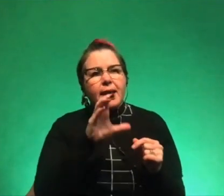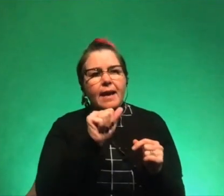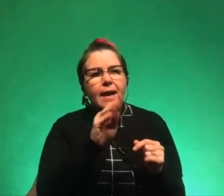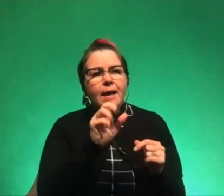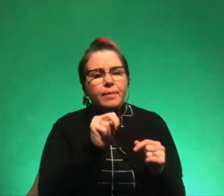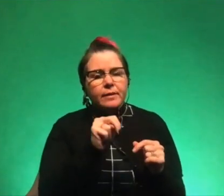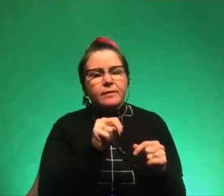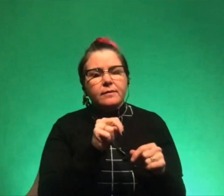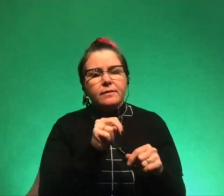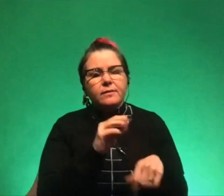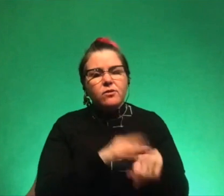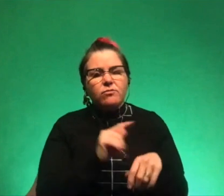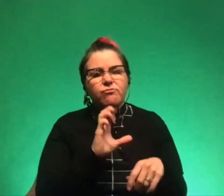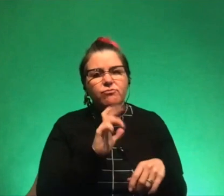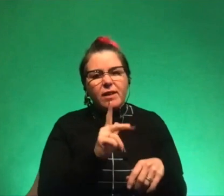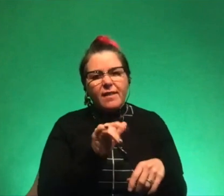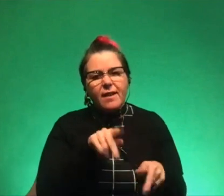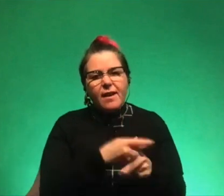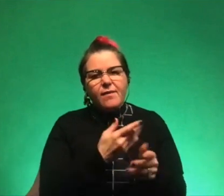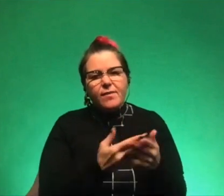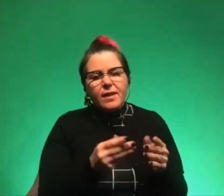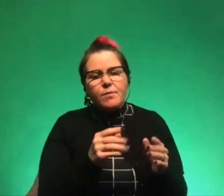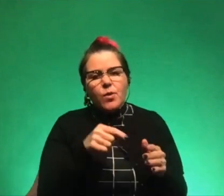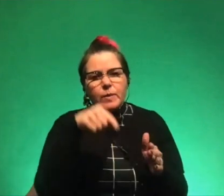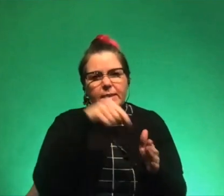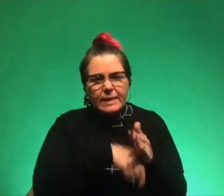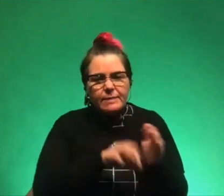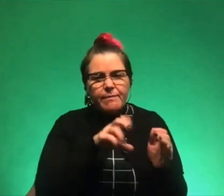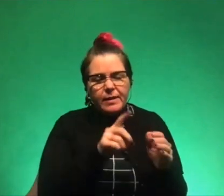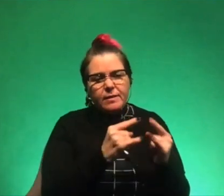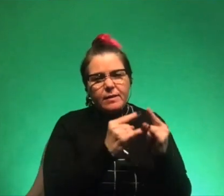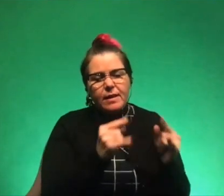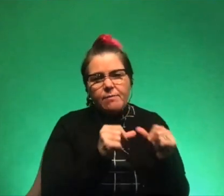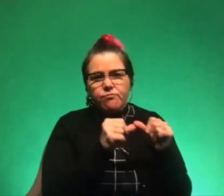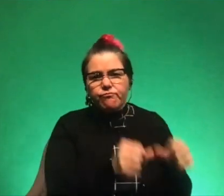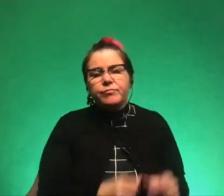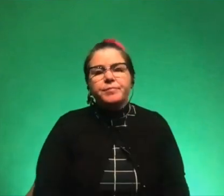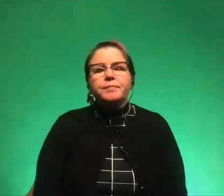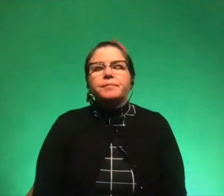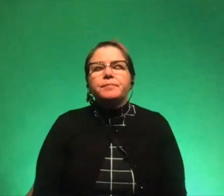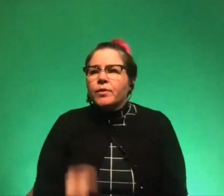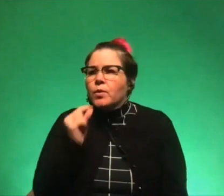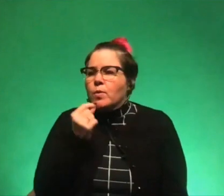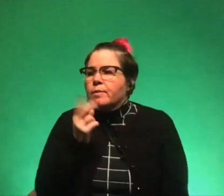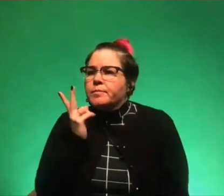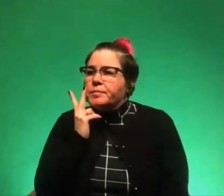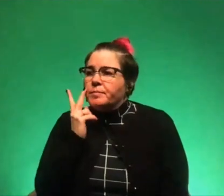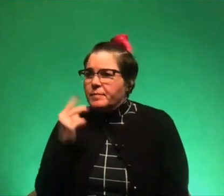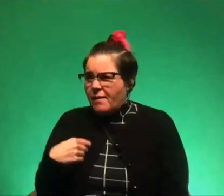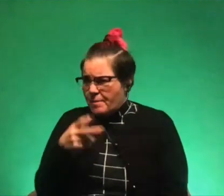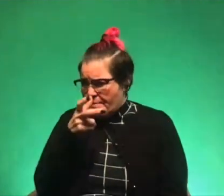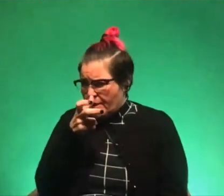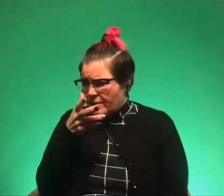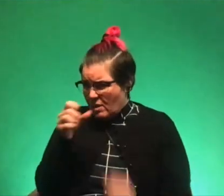on tracks and things like that to set up those sort of more like deep field camps. Yeah. Cool. Let's see. Are there insects there,